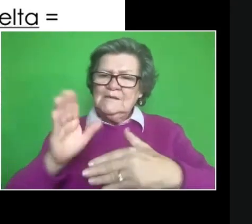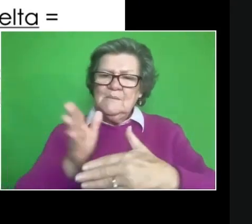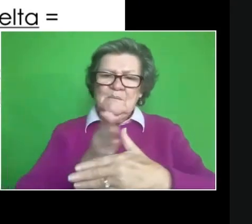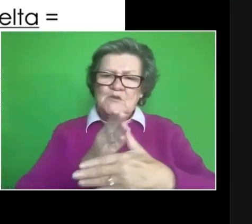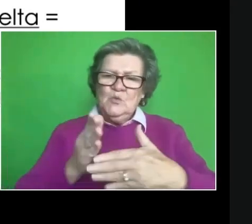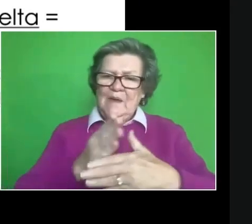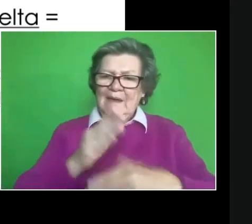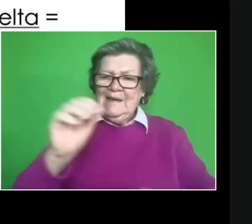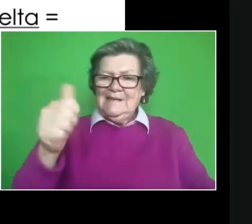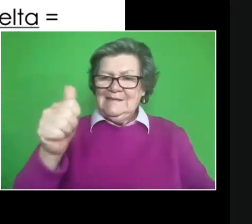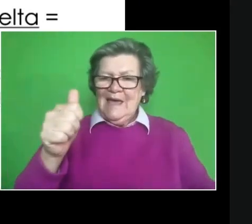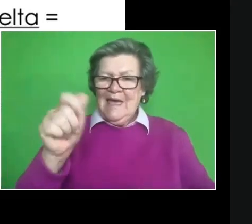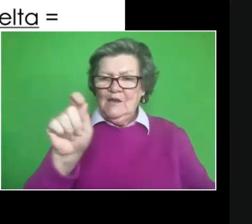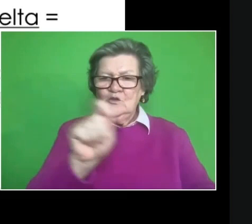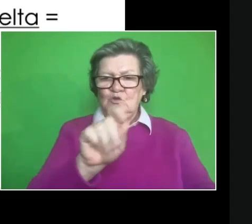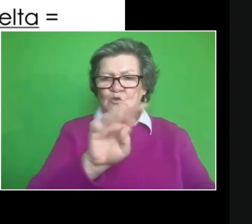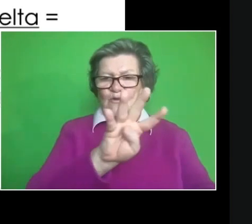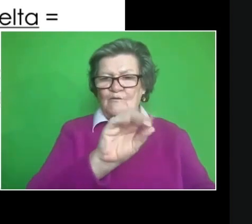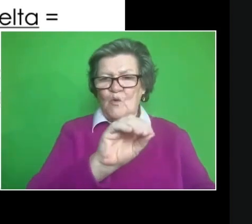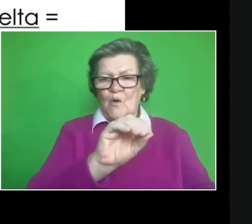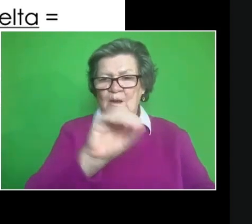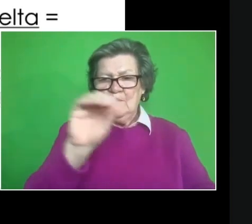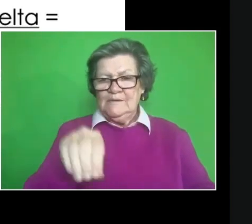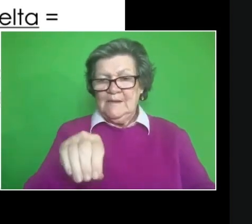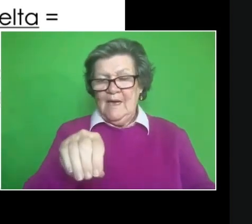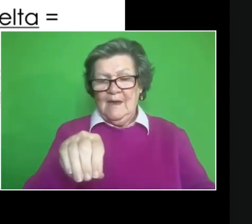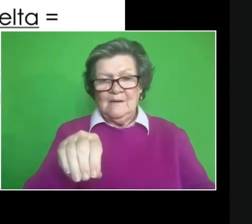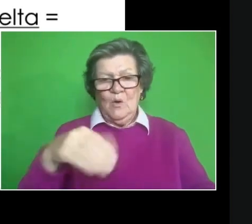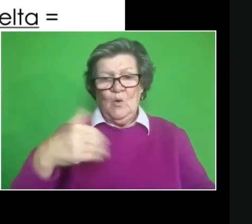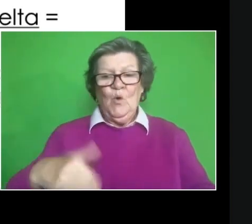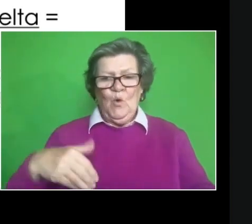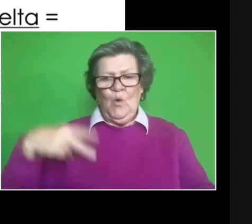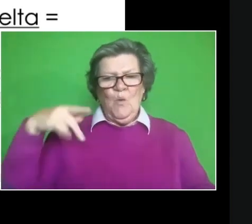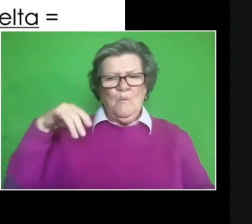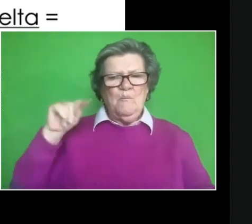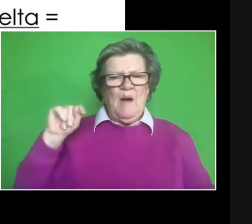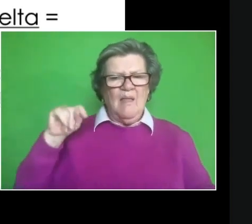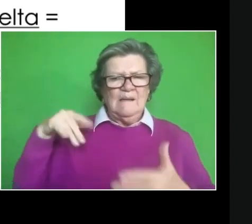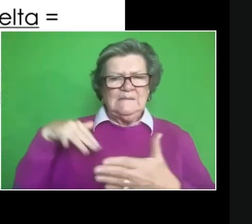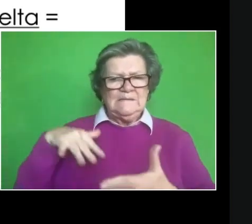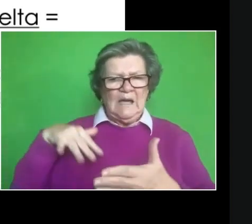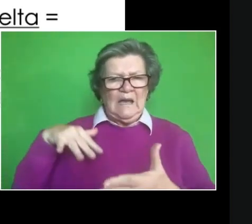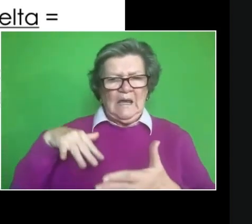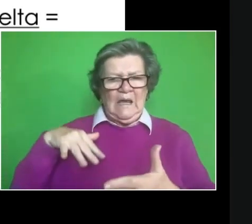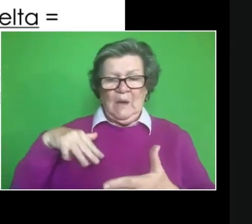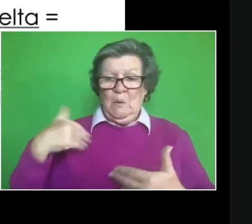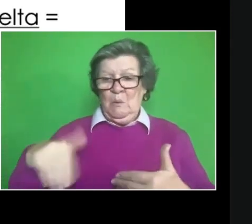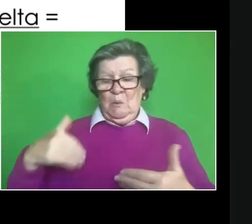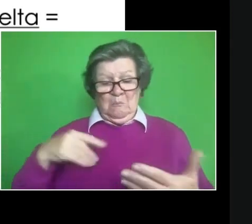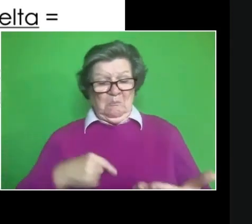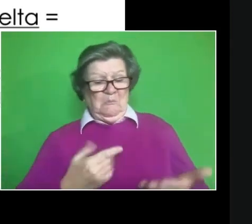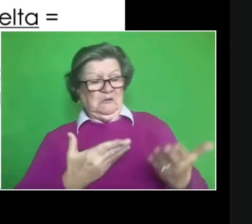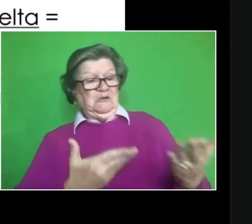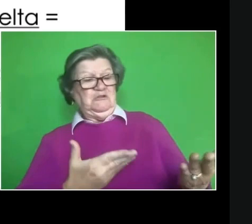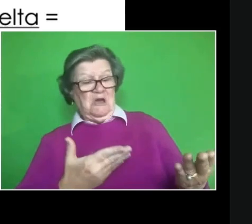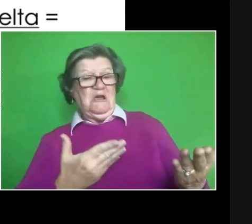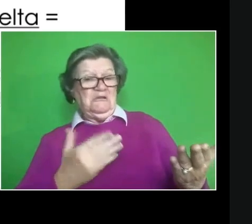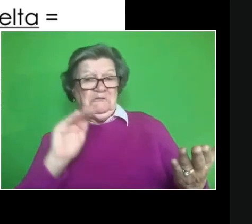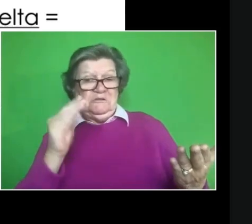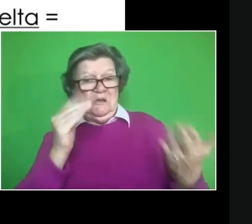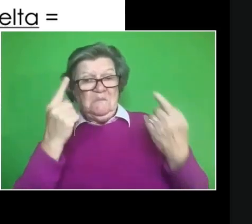40%. So this is a pilot study. It certainly suggests that this is an effective